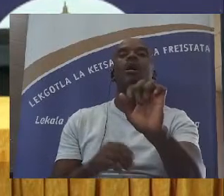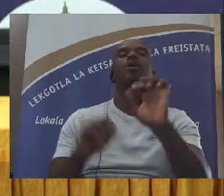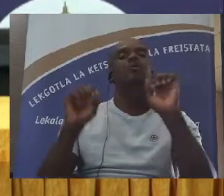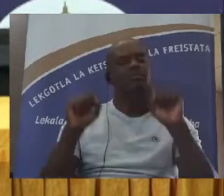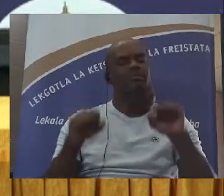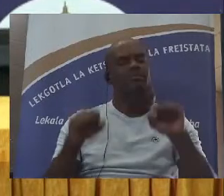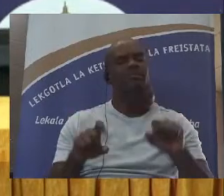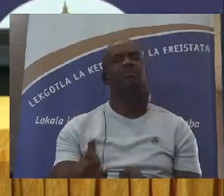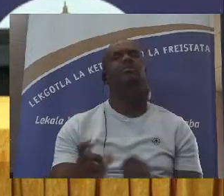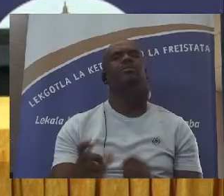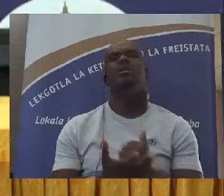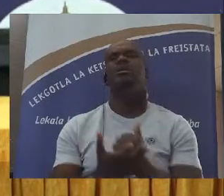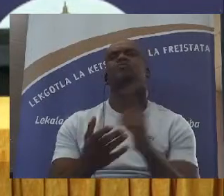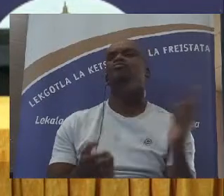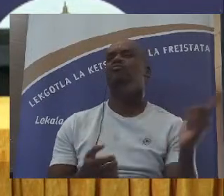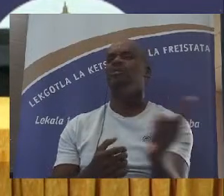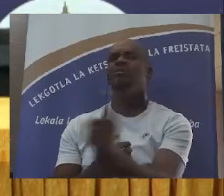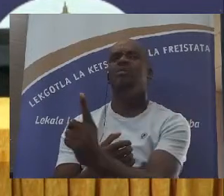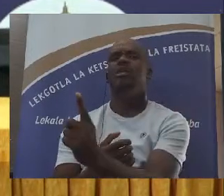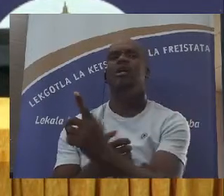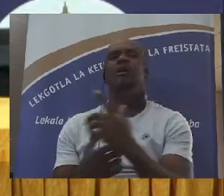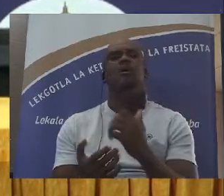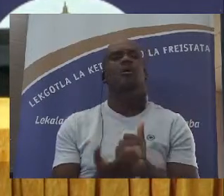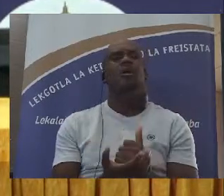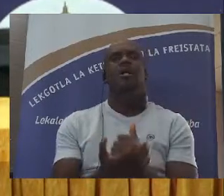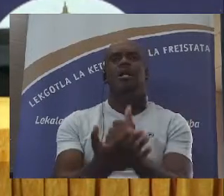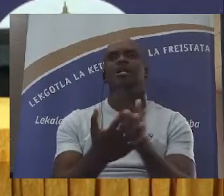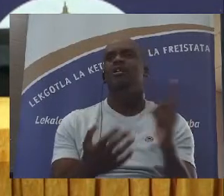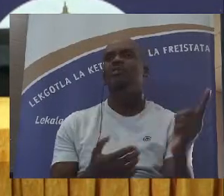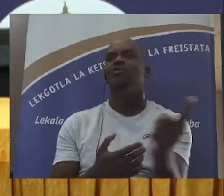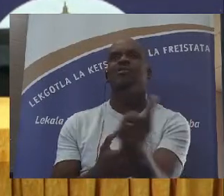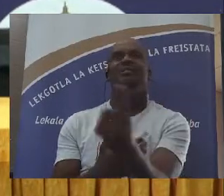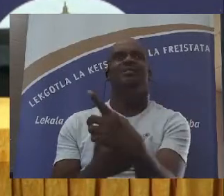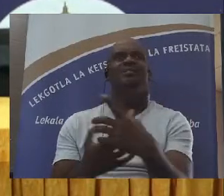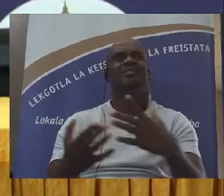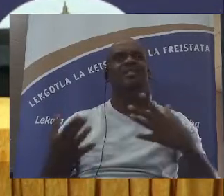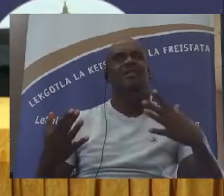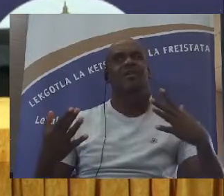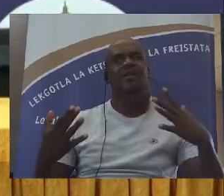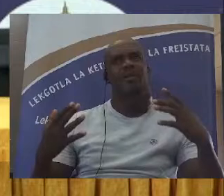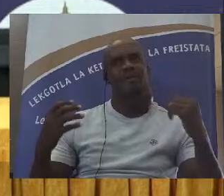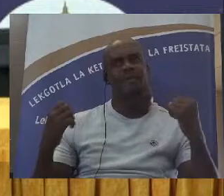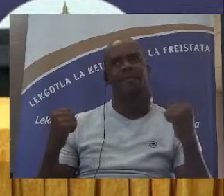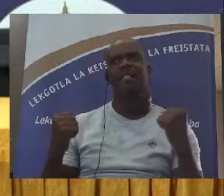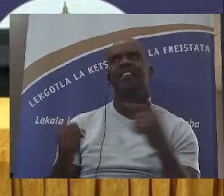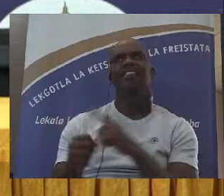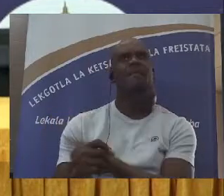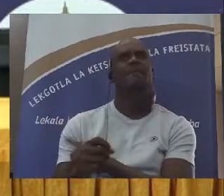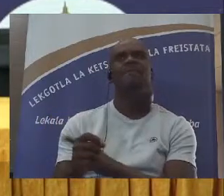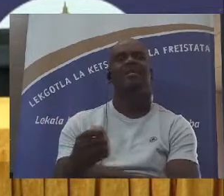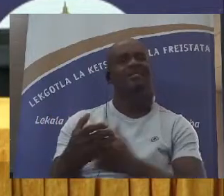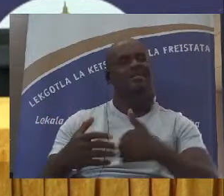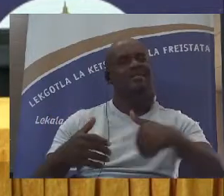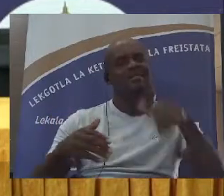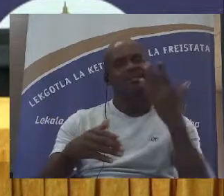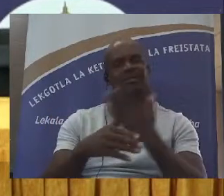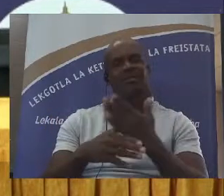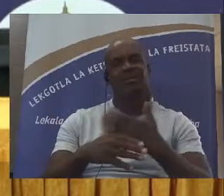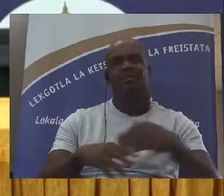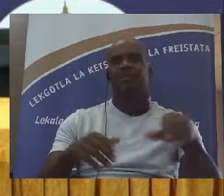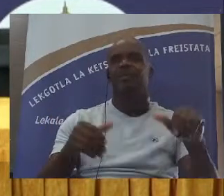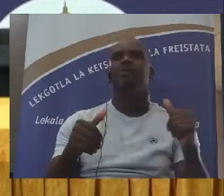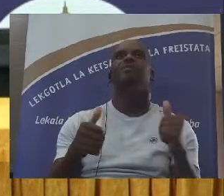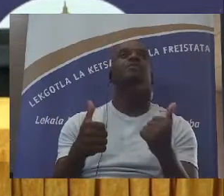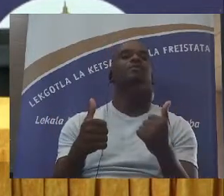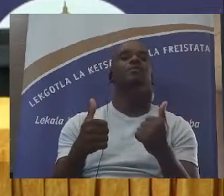your capacity and whatever area you need that capacity to be built to a level that you can get whatever certificate you